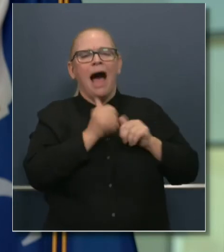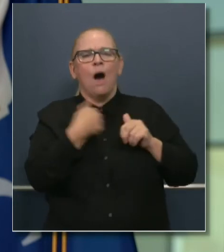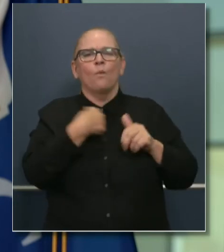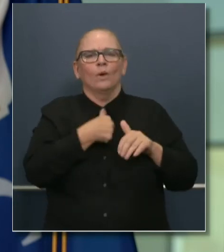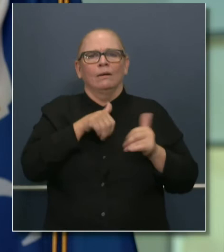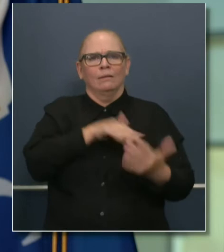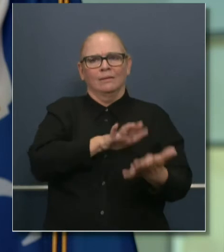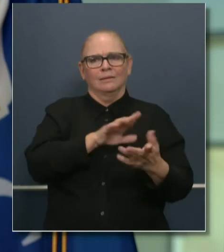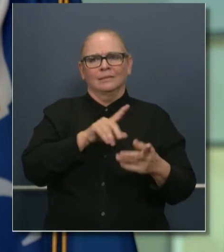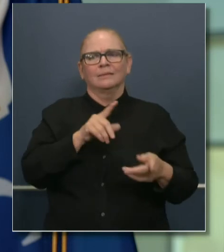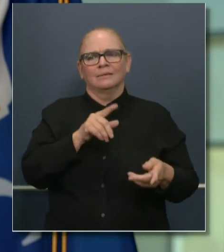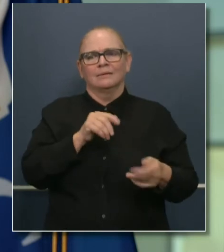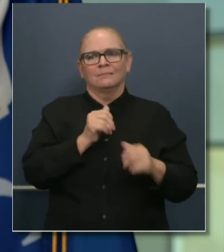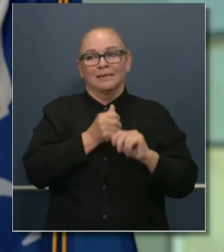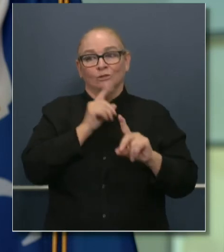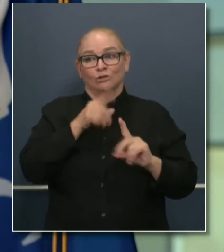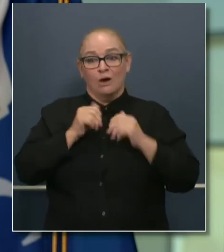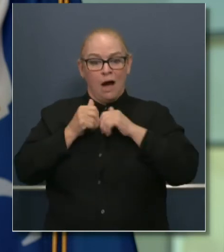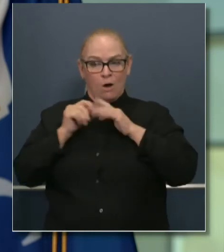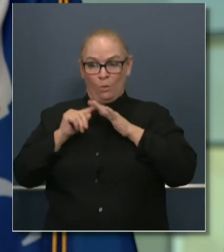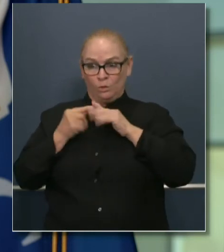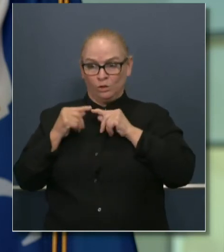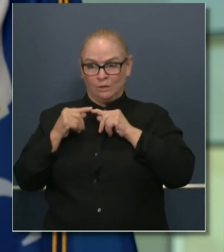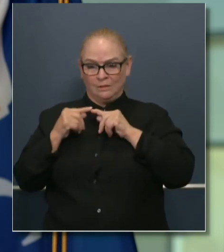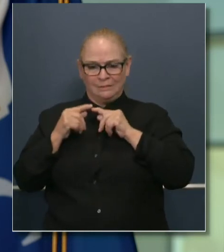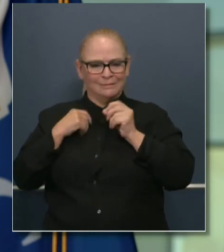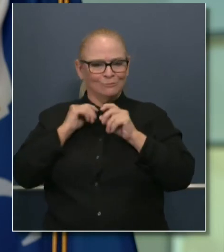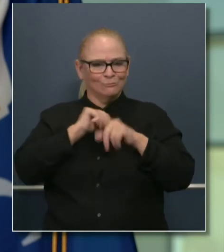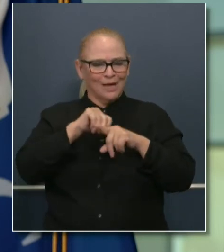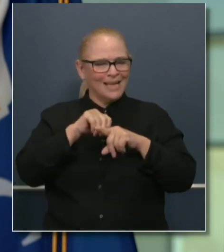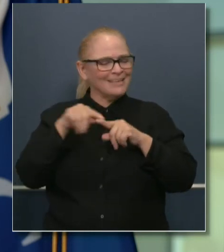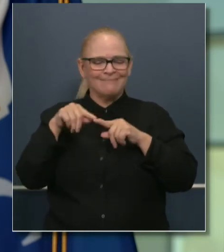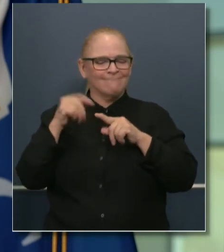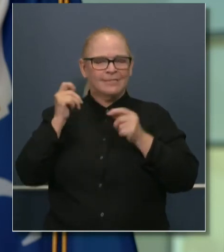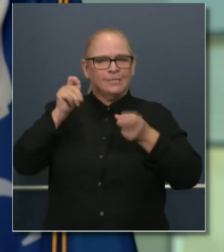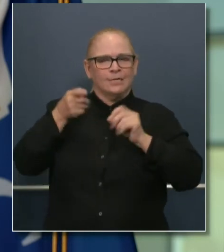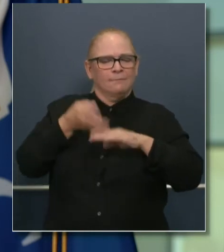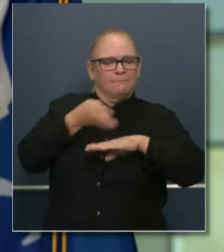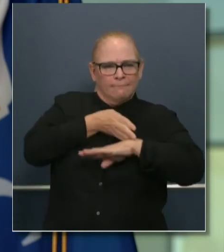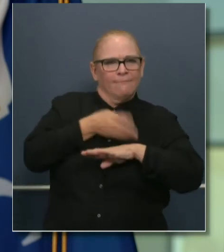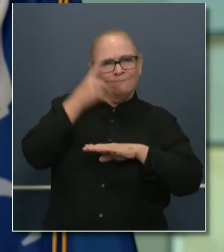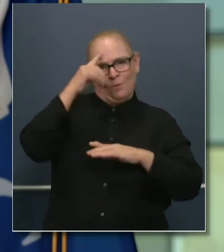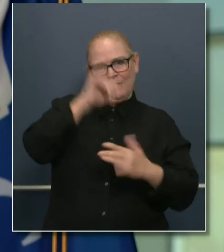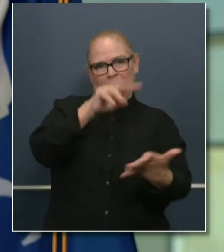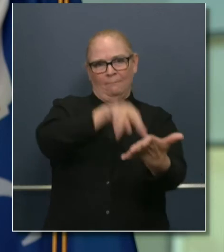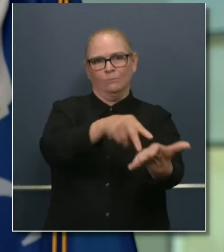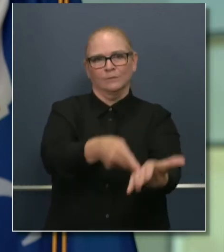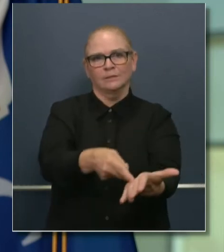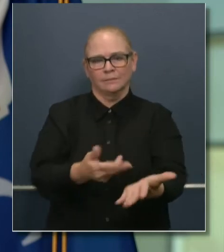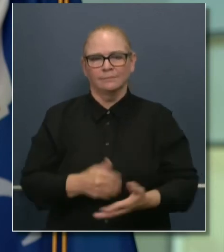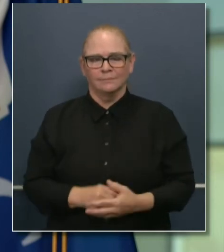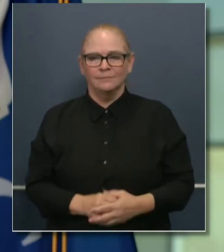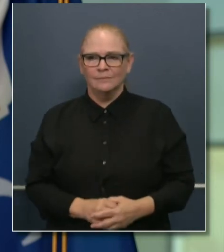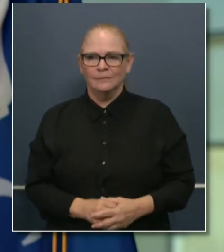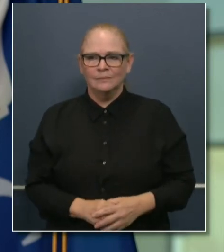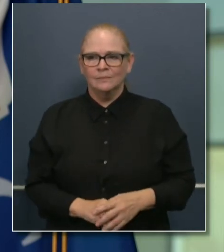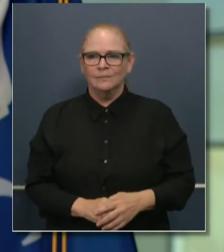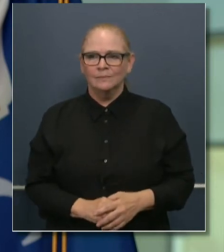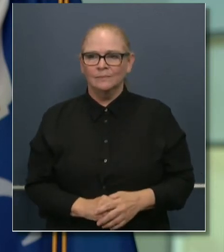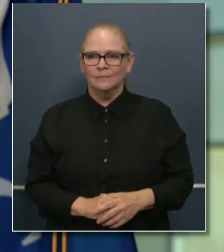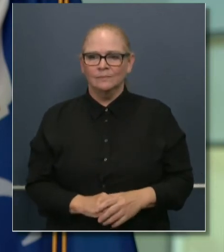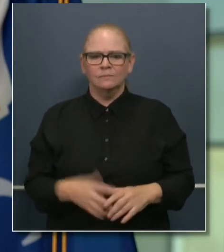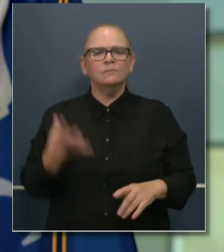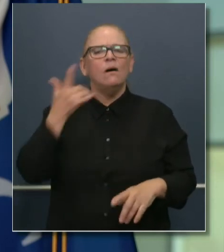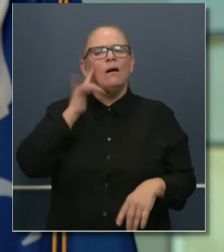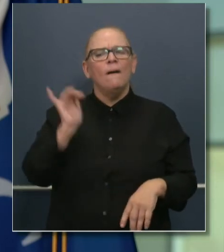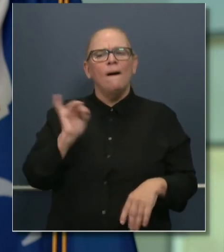some of our original strategies related to contact tracing, including, by the way, making available contact tracers. And